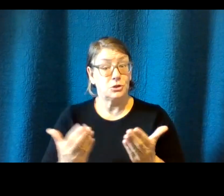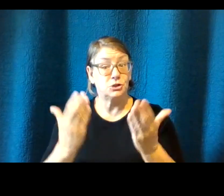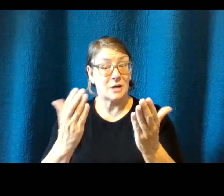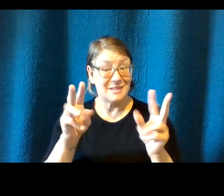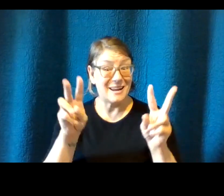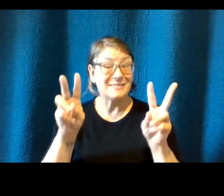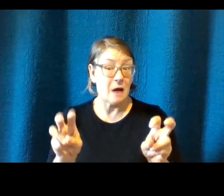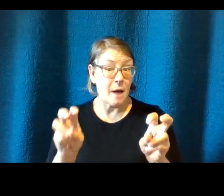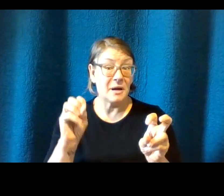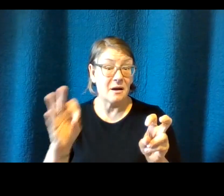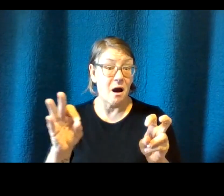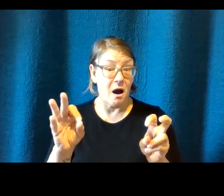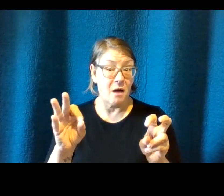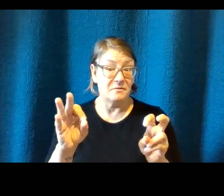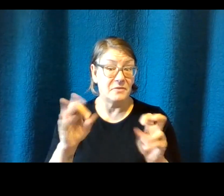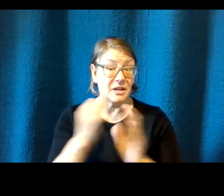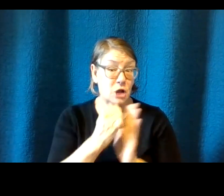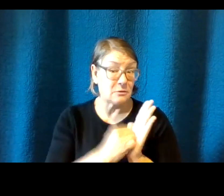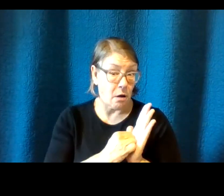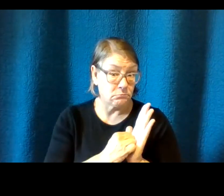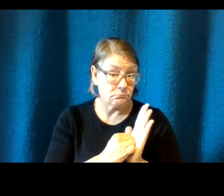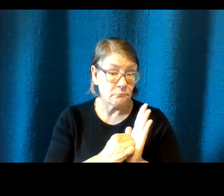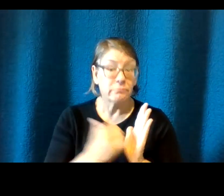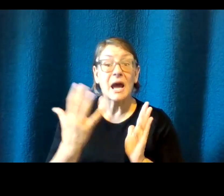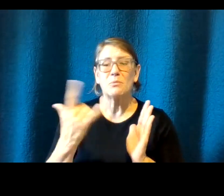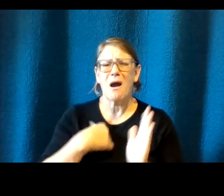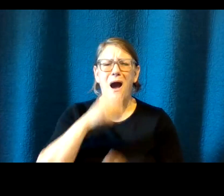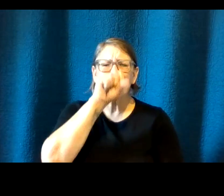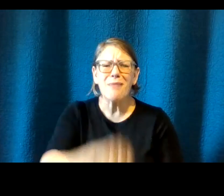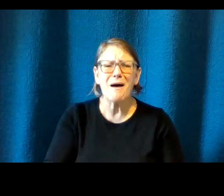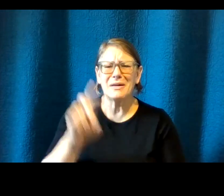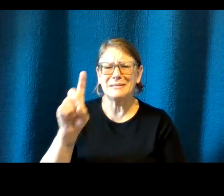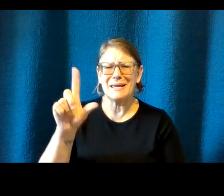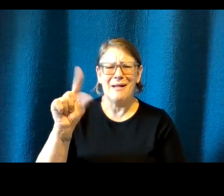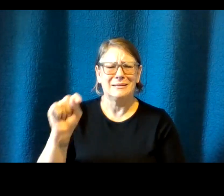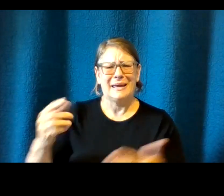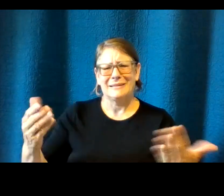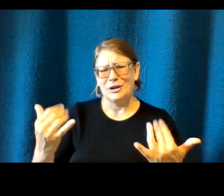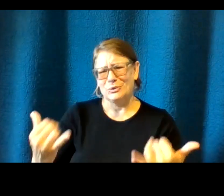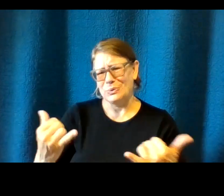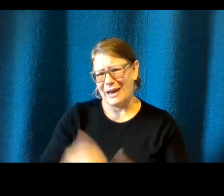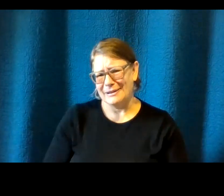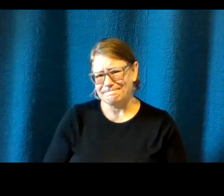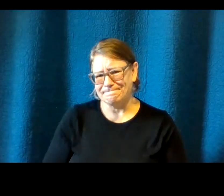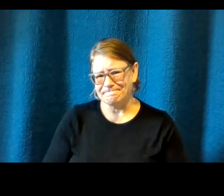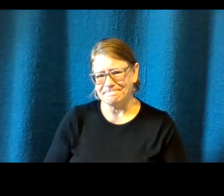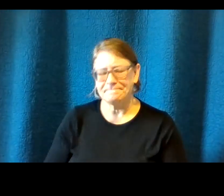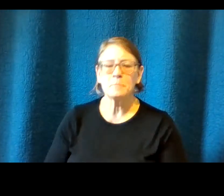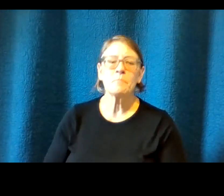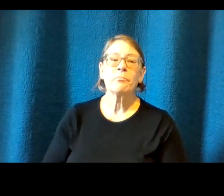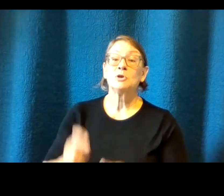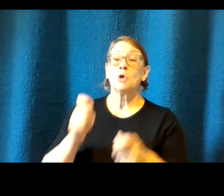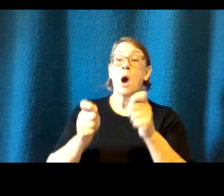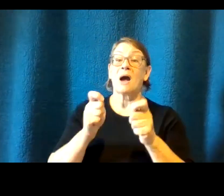topic on our agenda, and why I love that the DLT is with us today. So